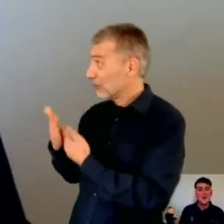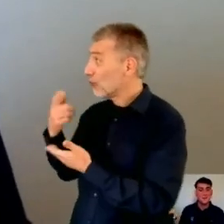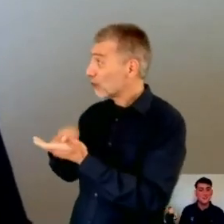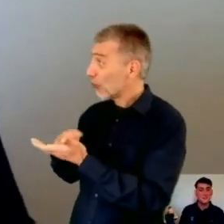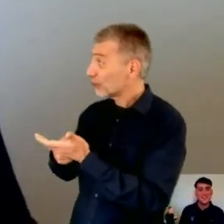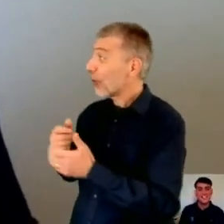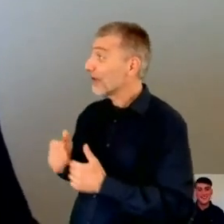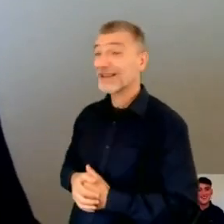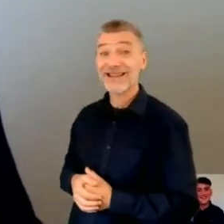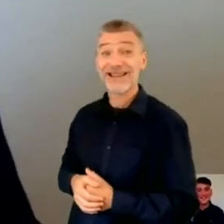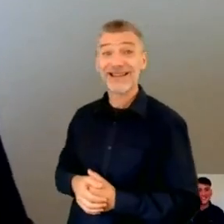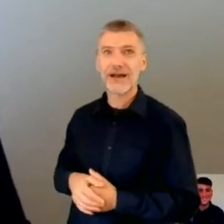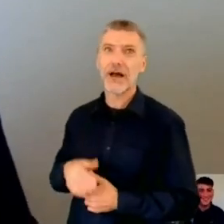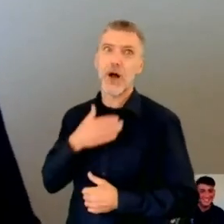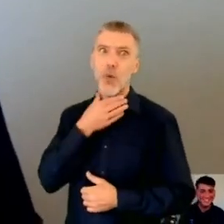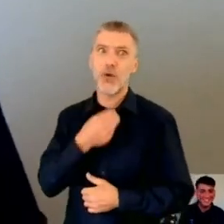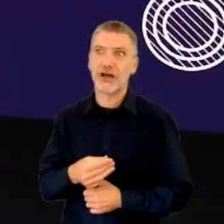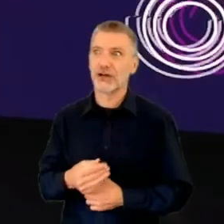joined in. I wish.